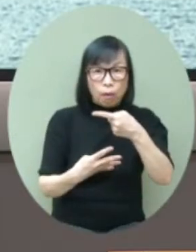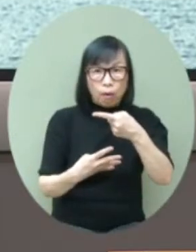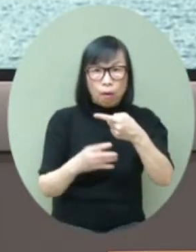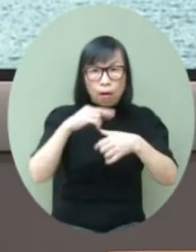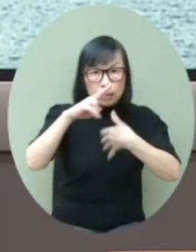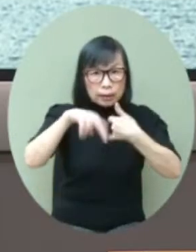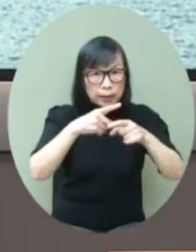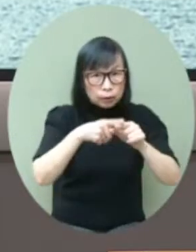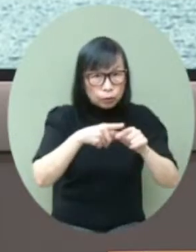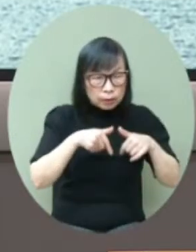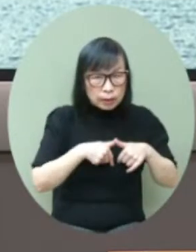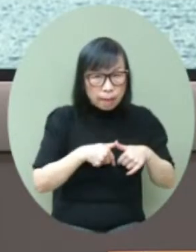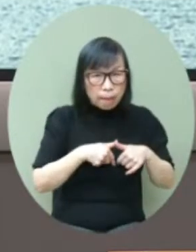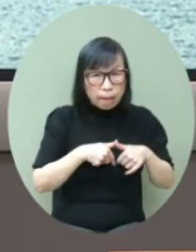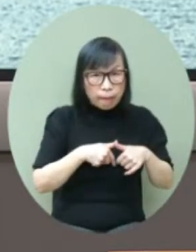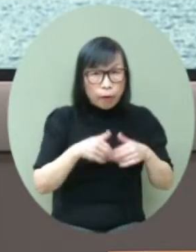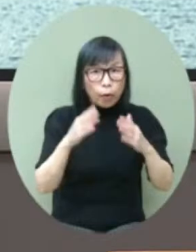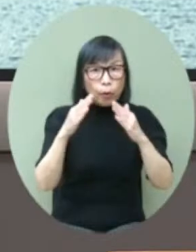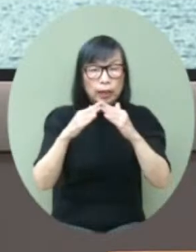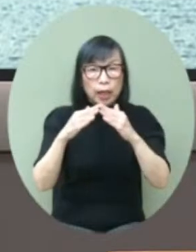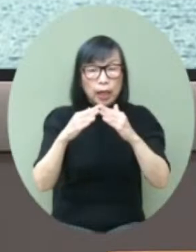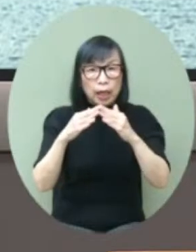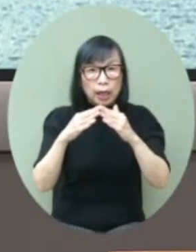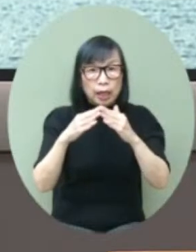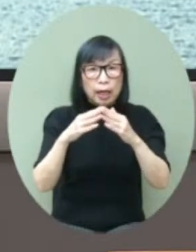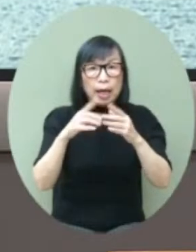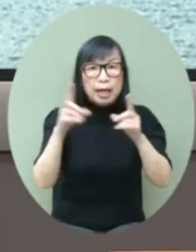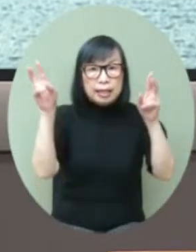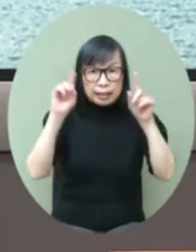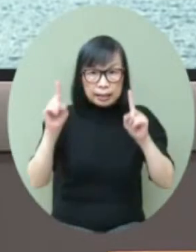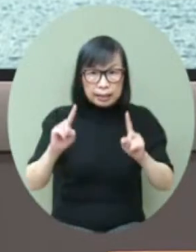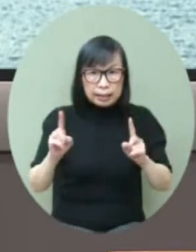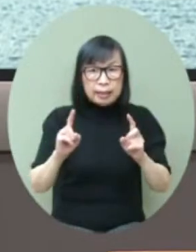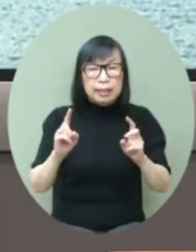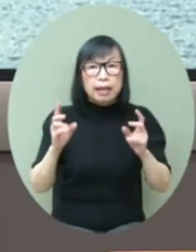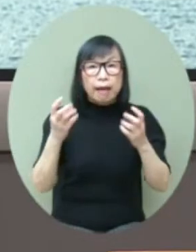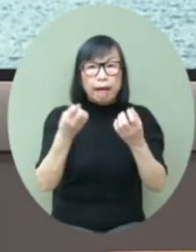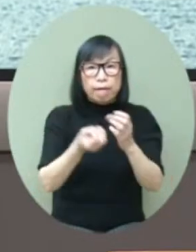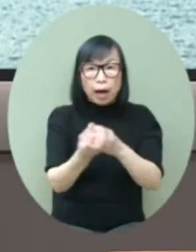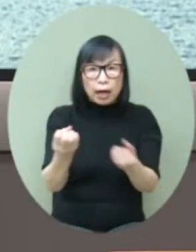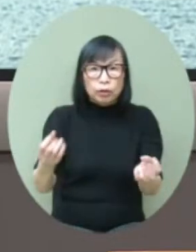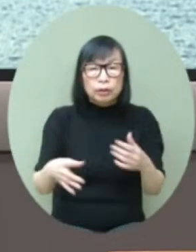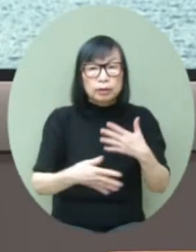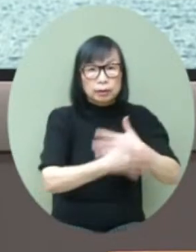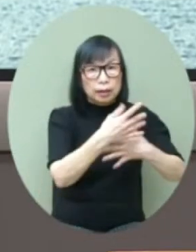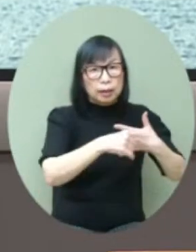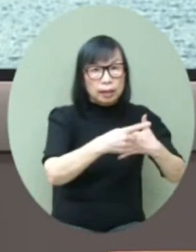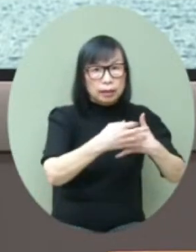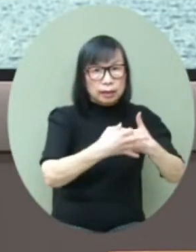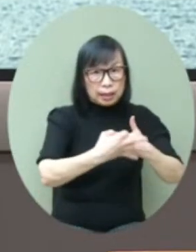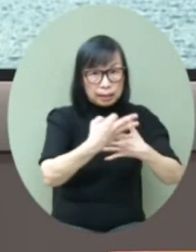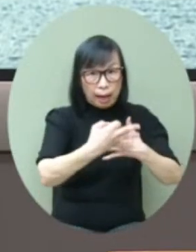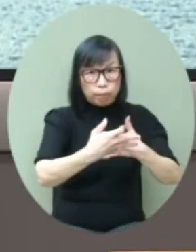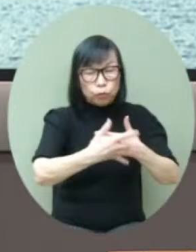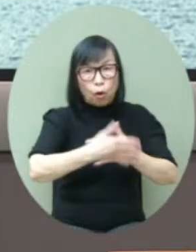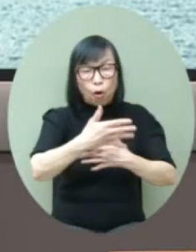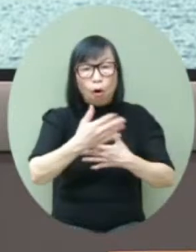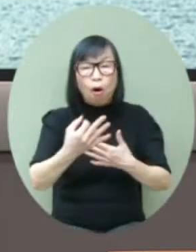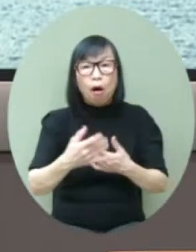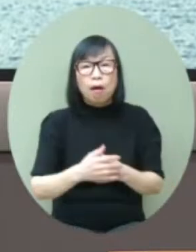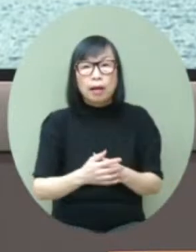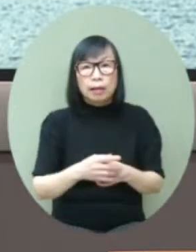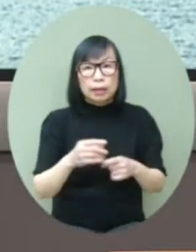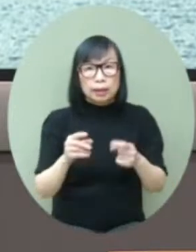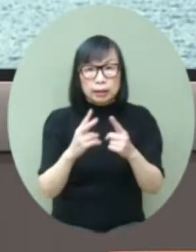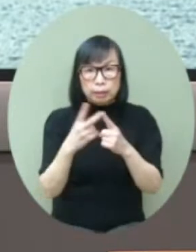12860, she was already at the quarantine center on the 1st of January. She lived in